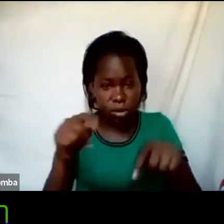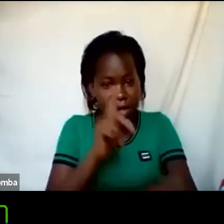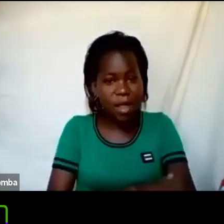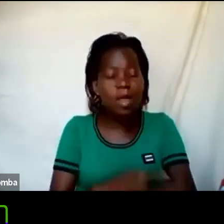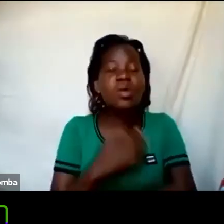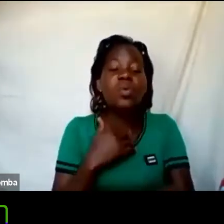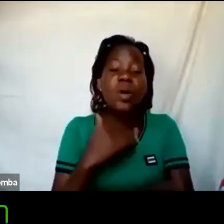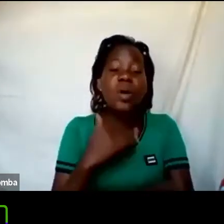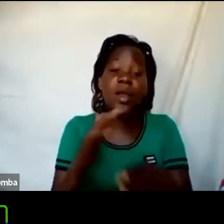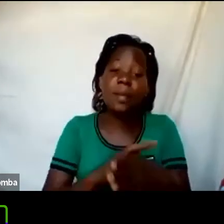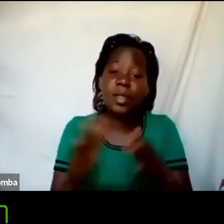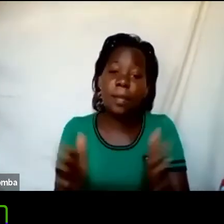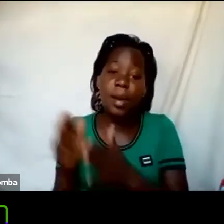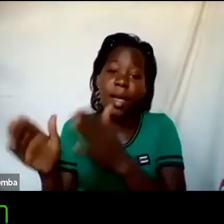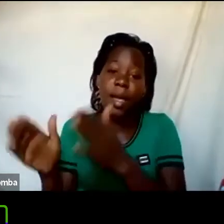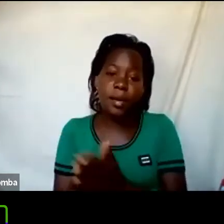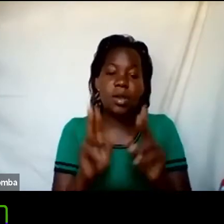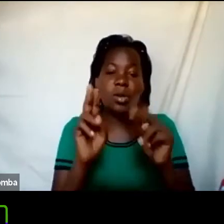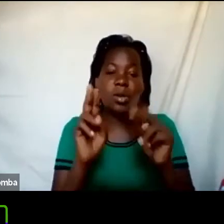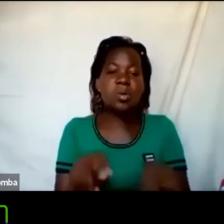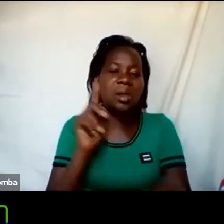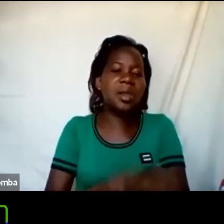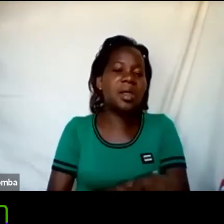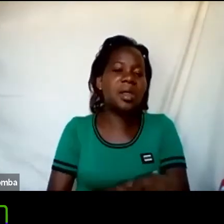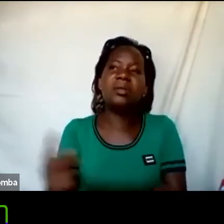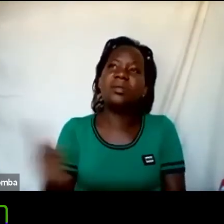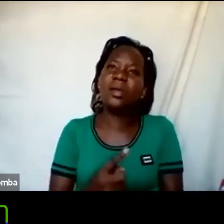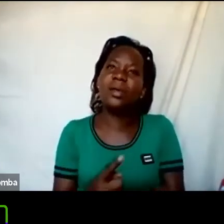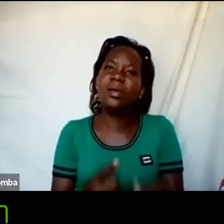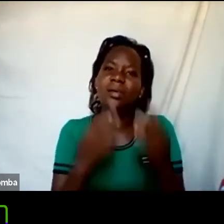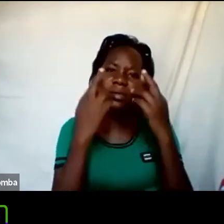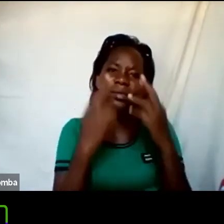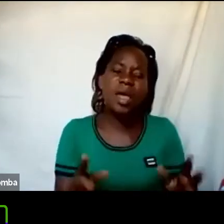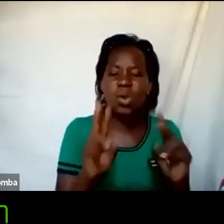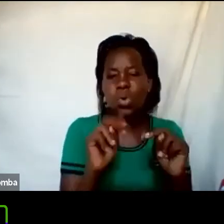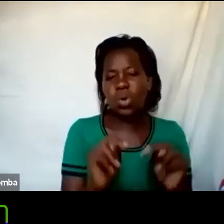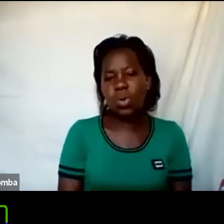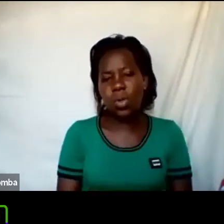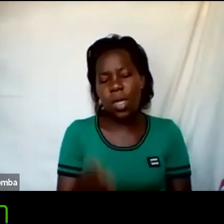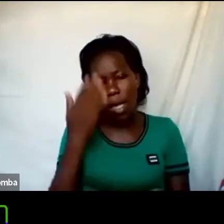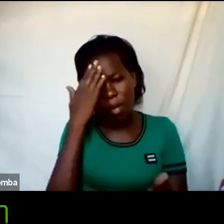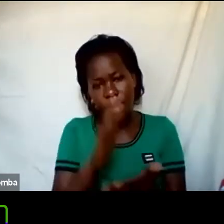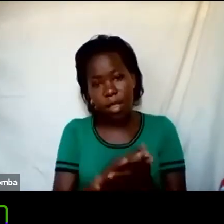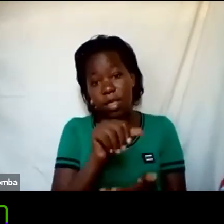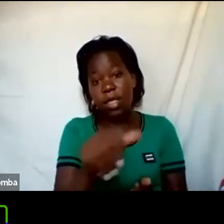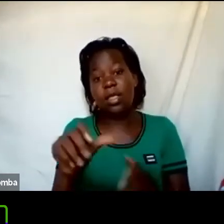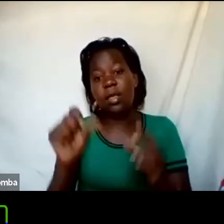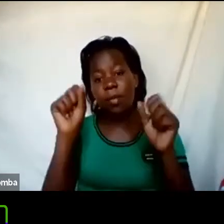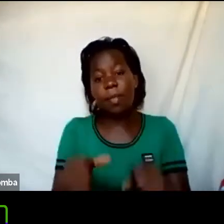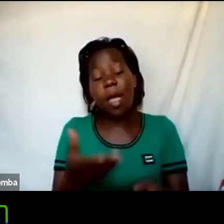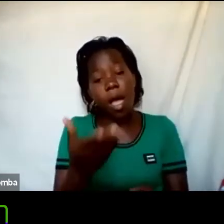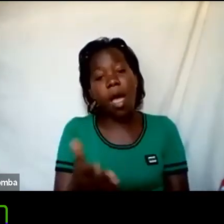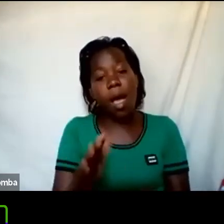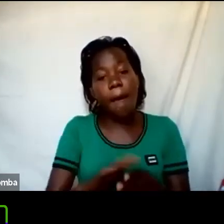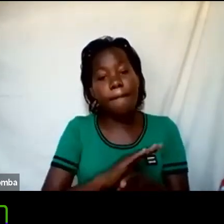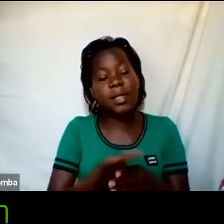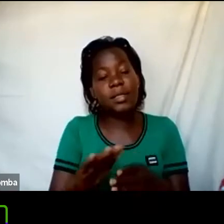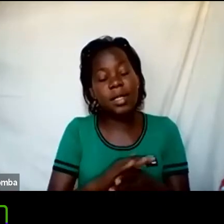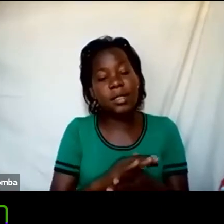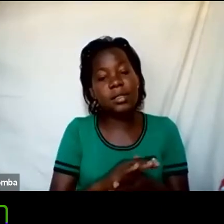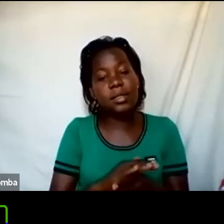plan. We are not in the era where you just hit out and start. No, I believe that everyone needs to have that, you know,